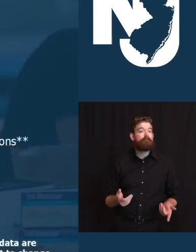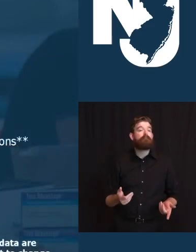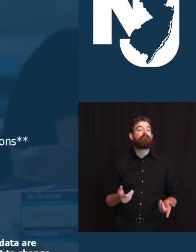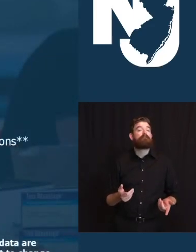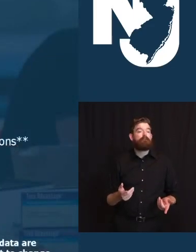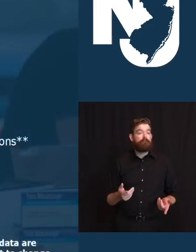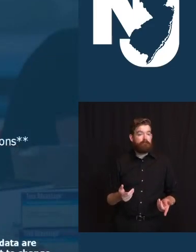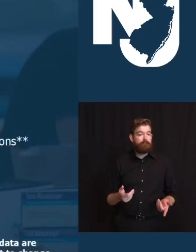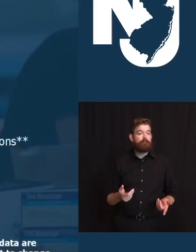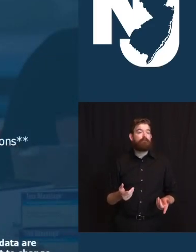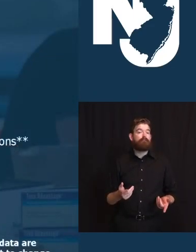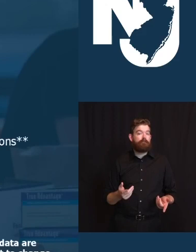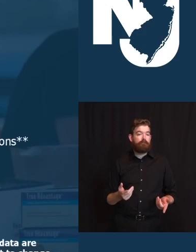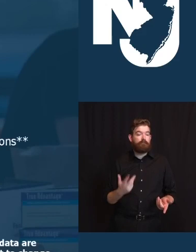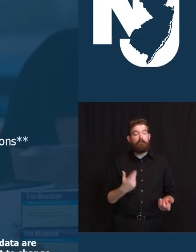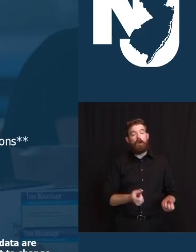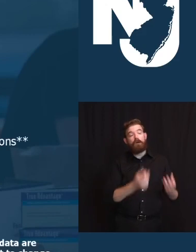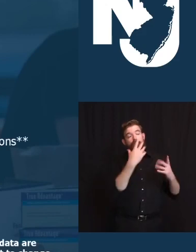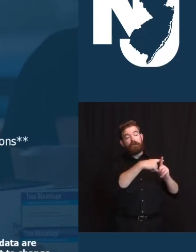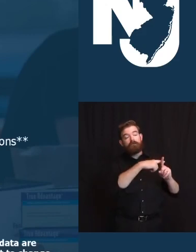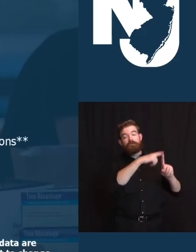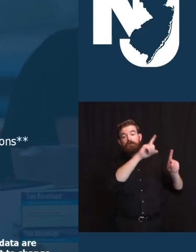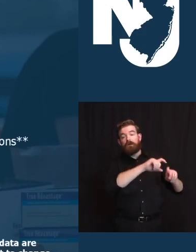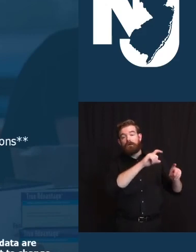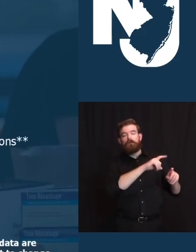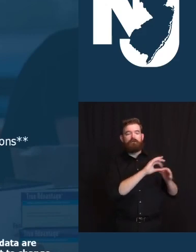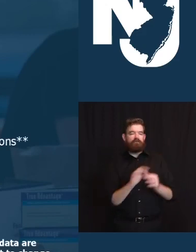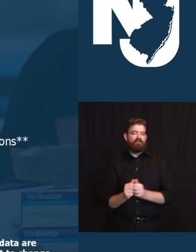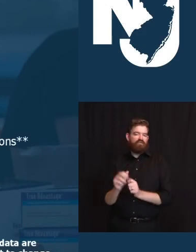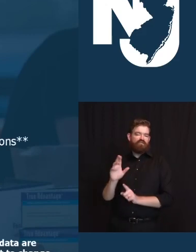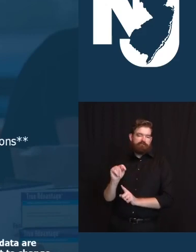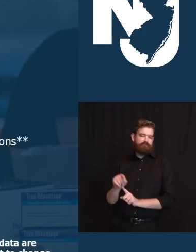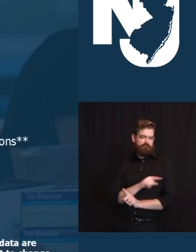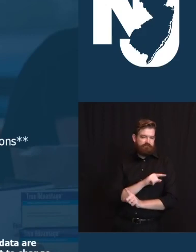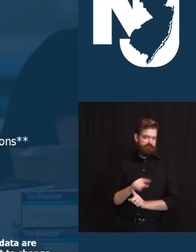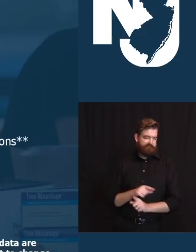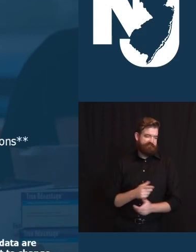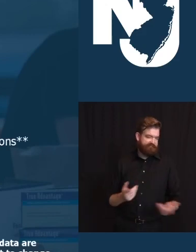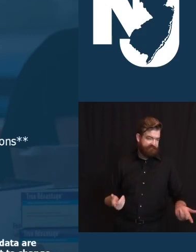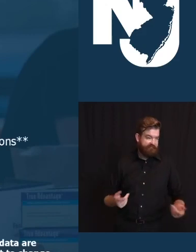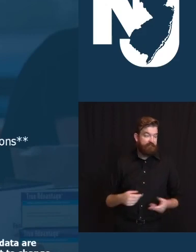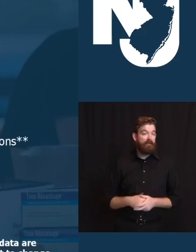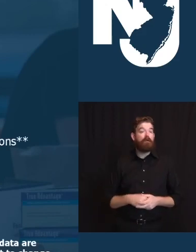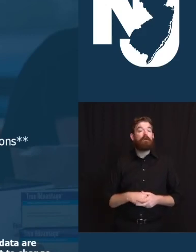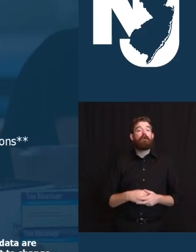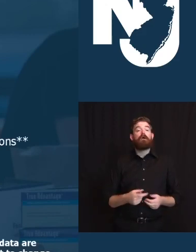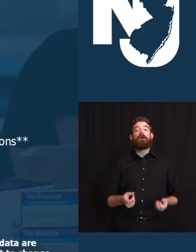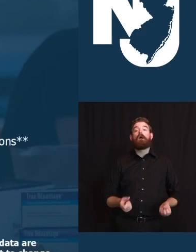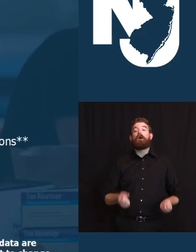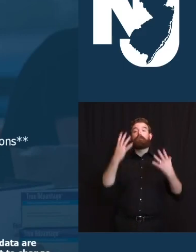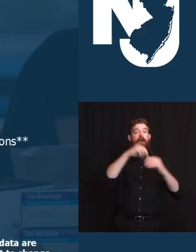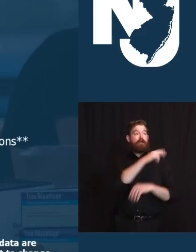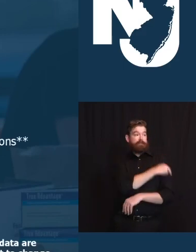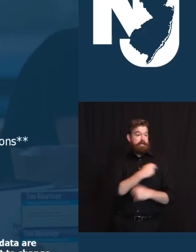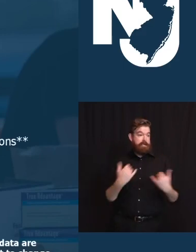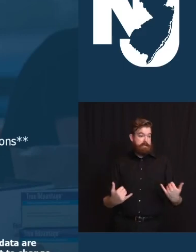249 COVID positive patients, another 217 under investigation pending return of their tests, for a total